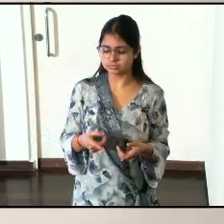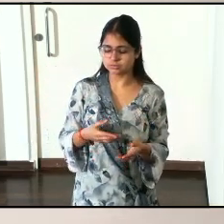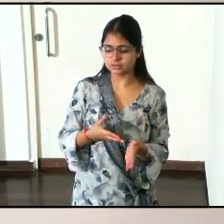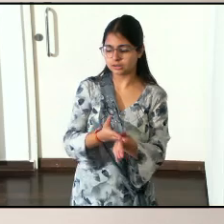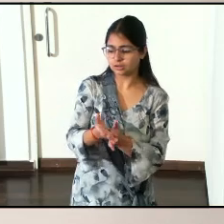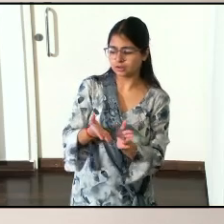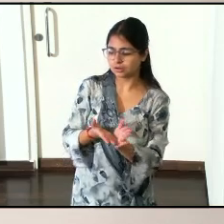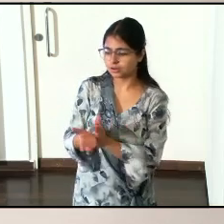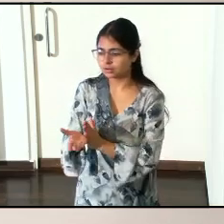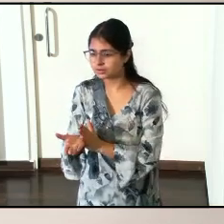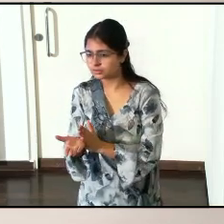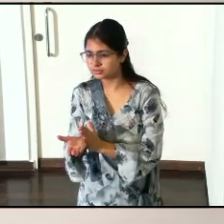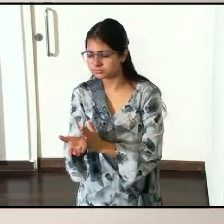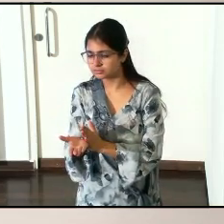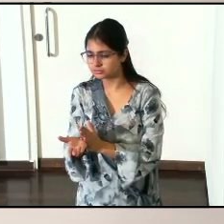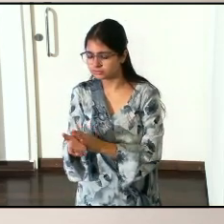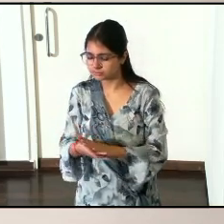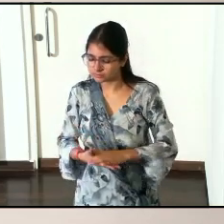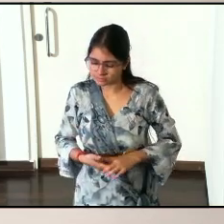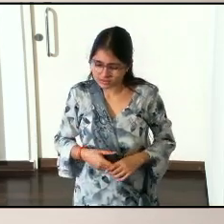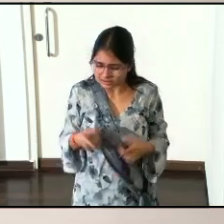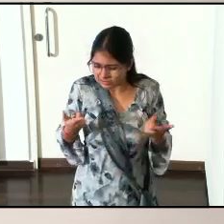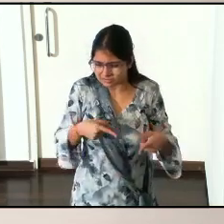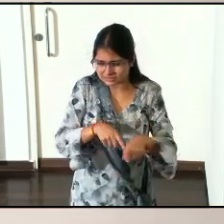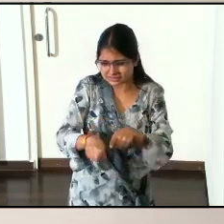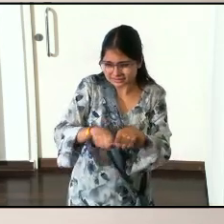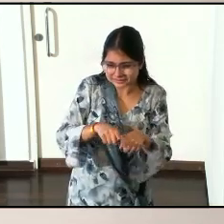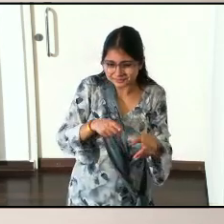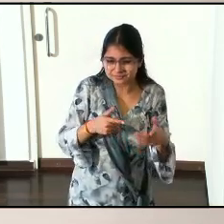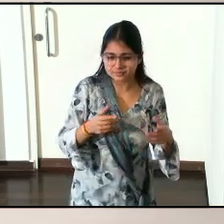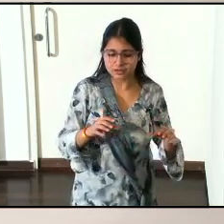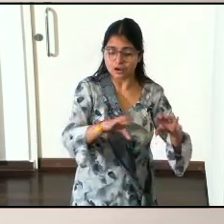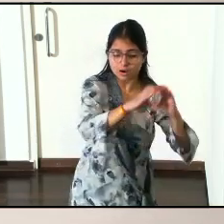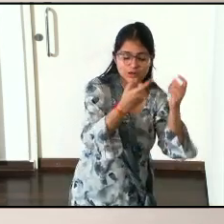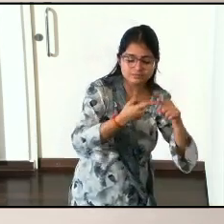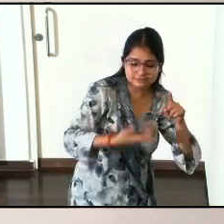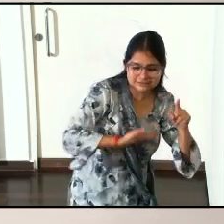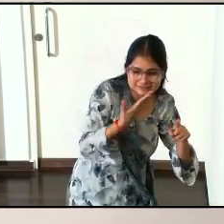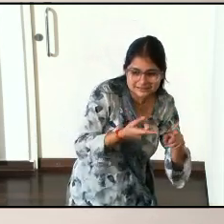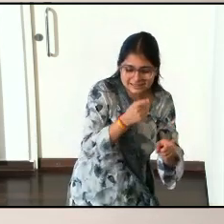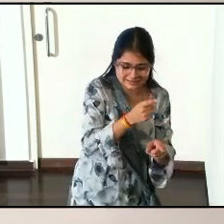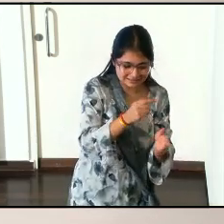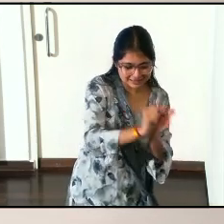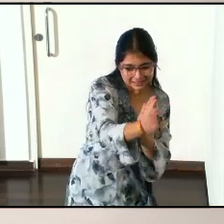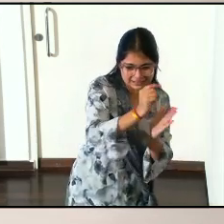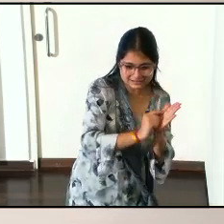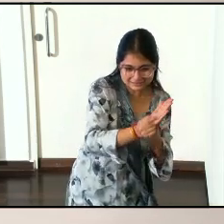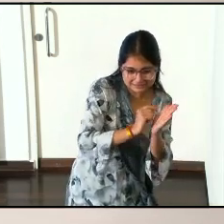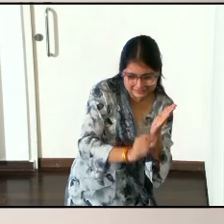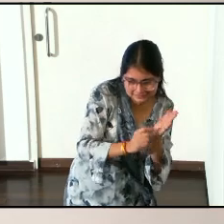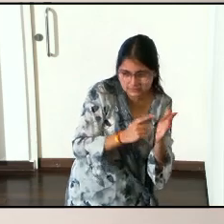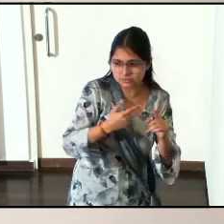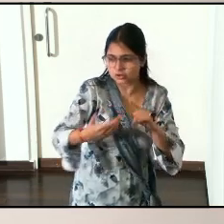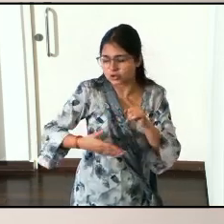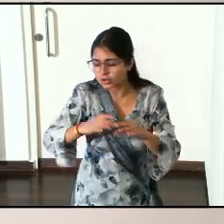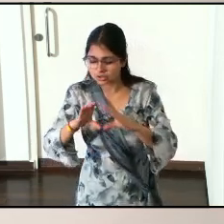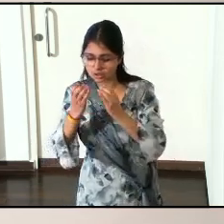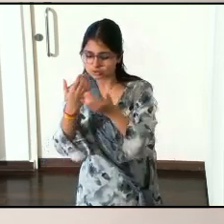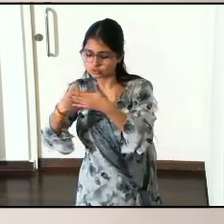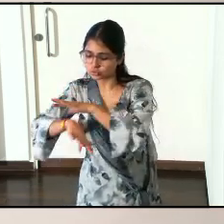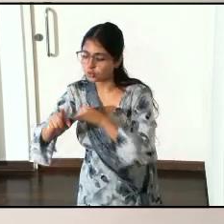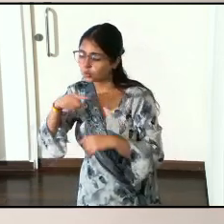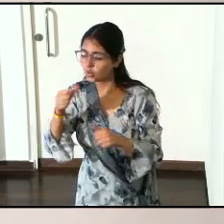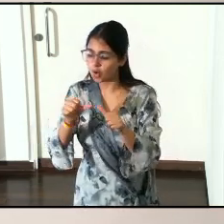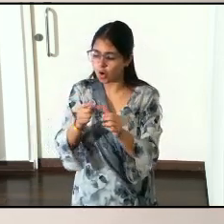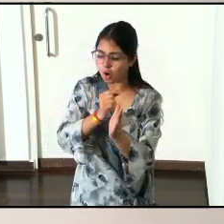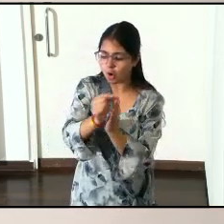which we are taught within, let us say, literature classrooms, that an author is the one who gives authenticity. Because after